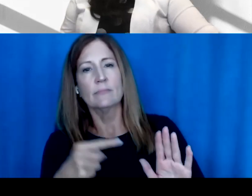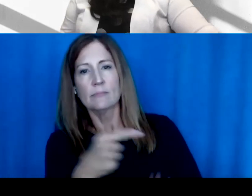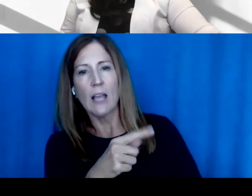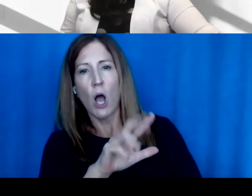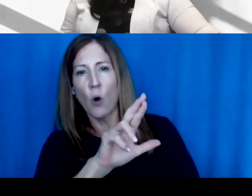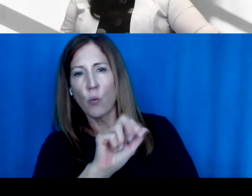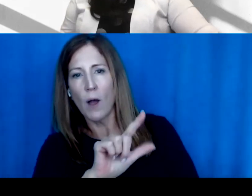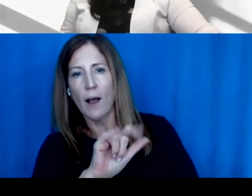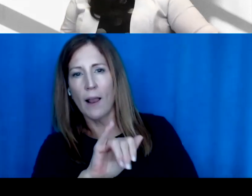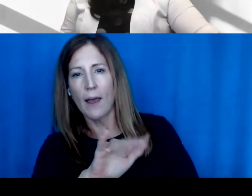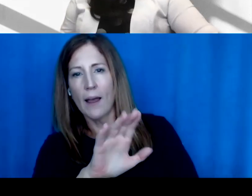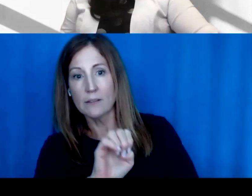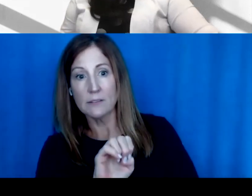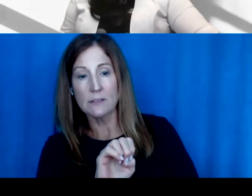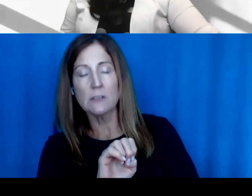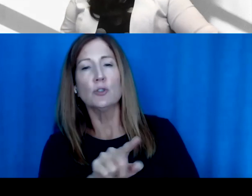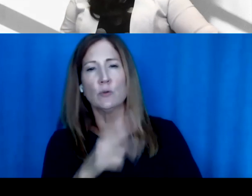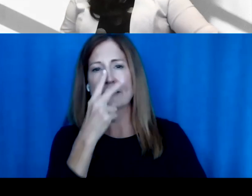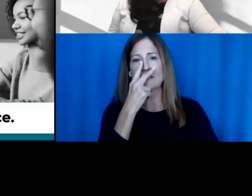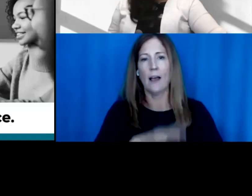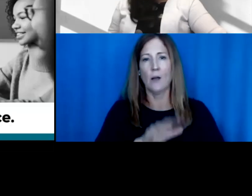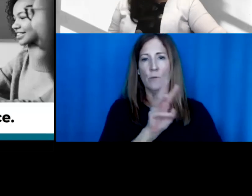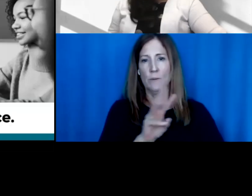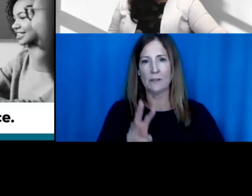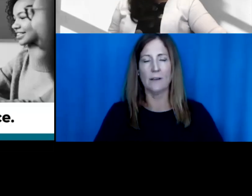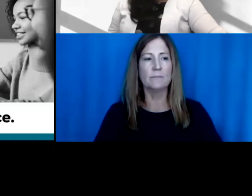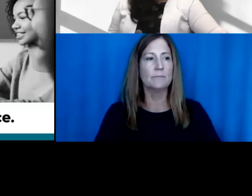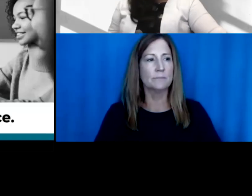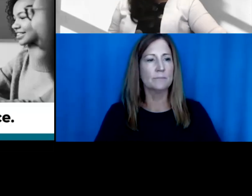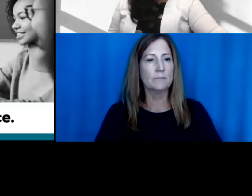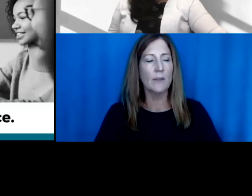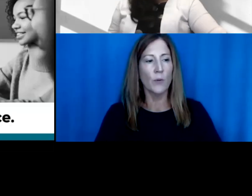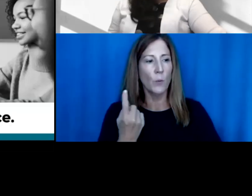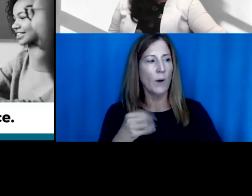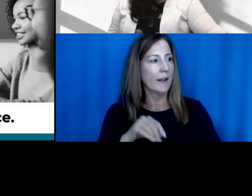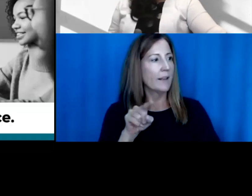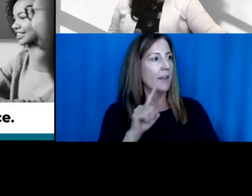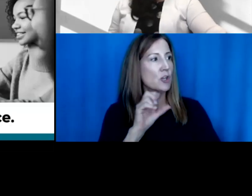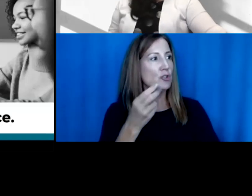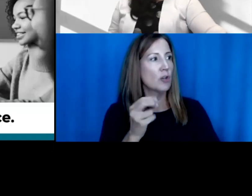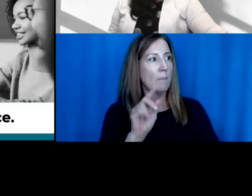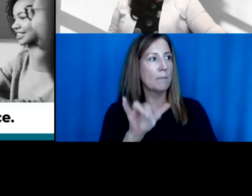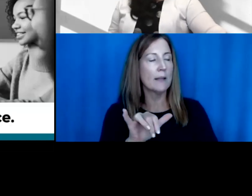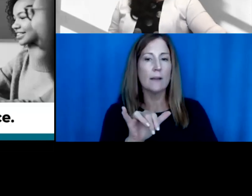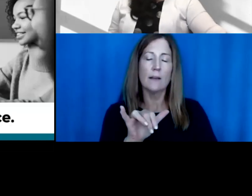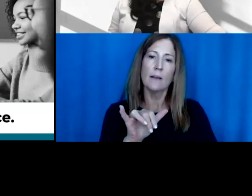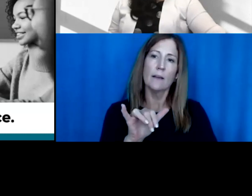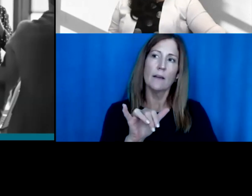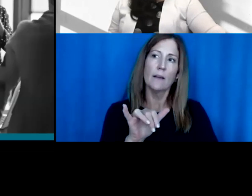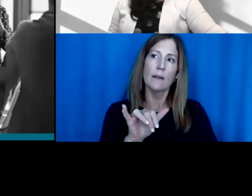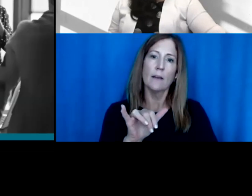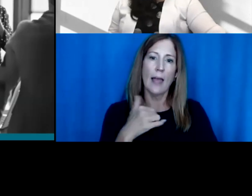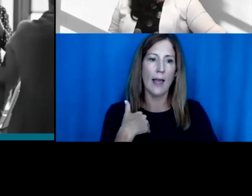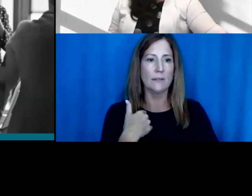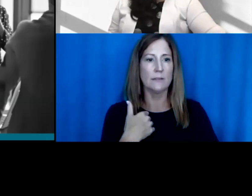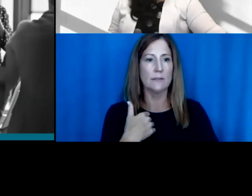Reliance by going to our website. So there's one in there, Shelby, that has 2